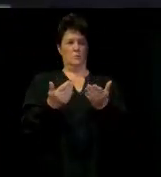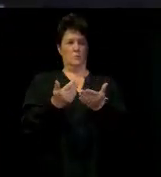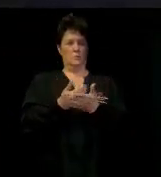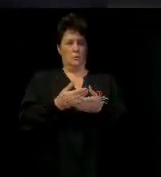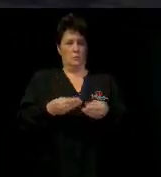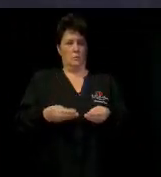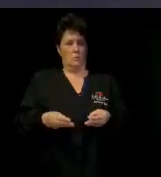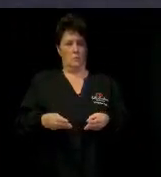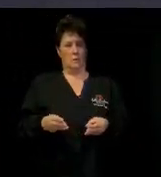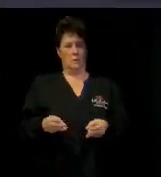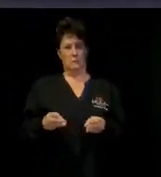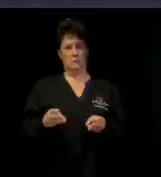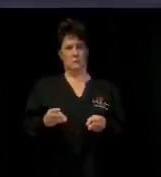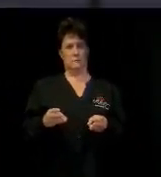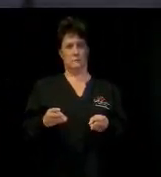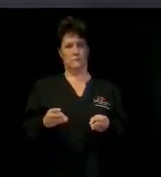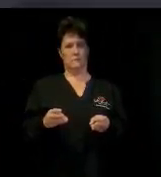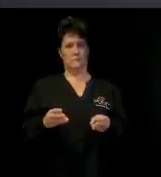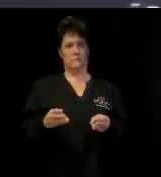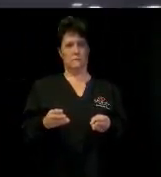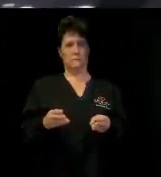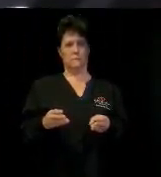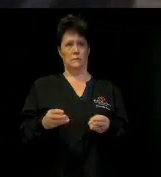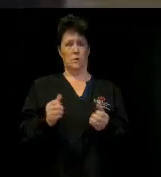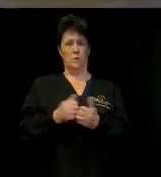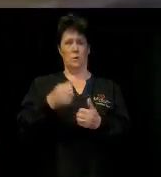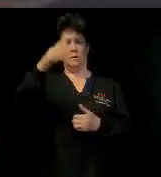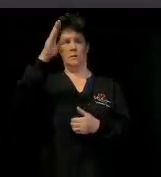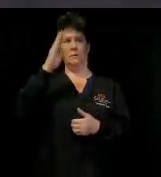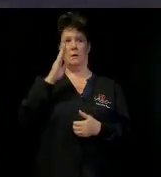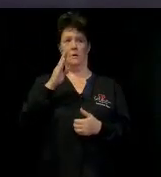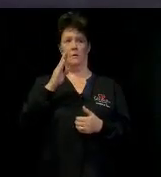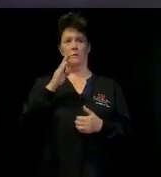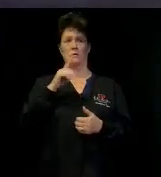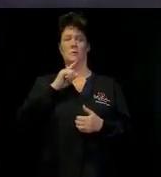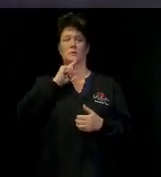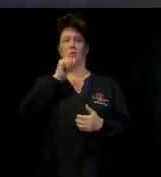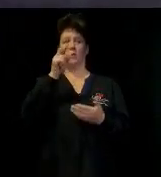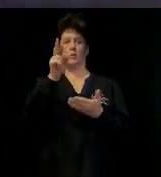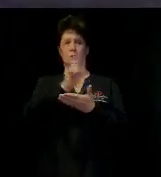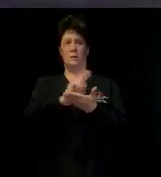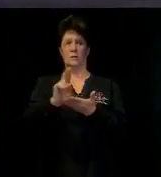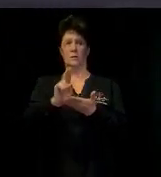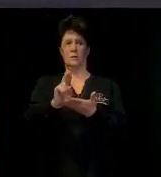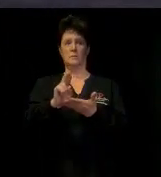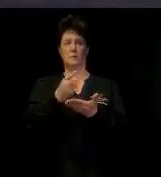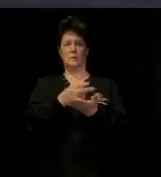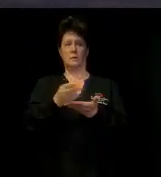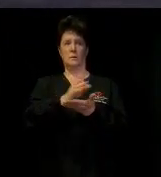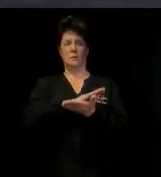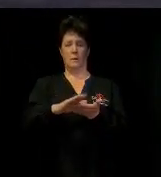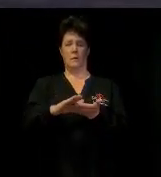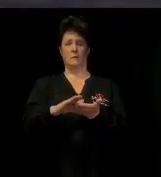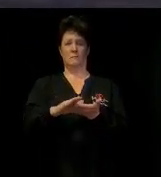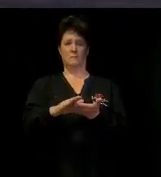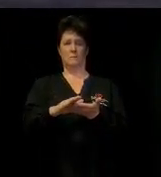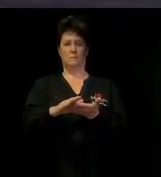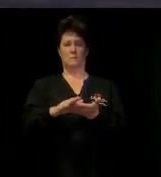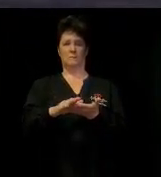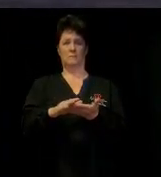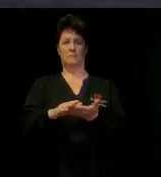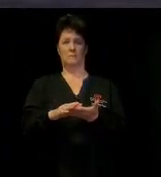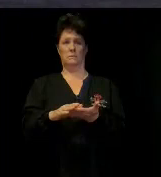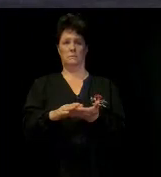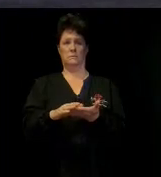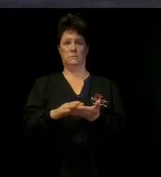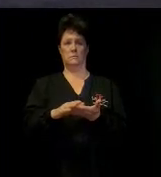true righteousness and holiness. And you can go read all the way. I encourage you, if you haven't read that in that translation, it's just